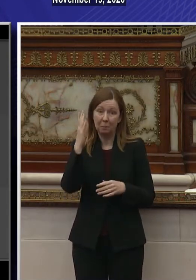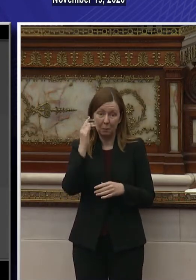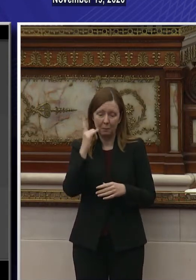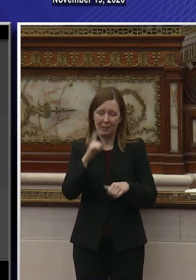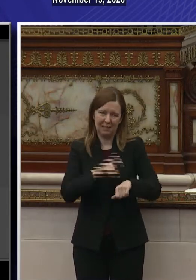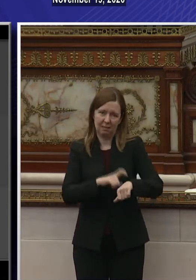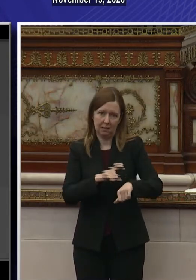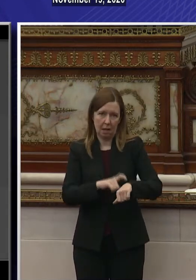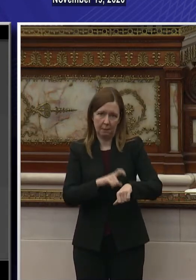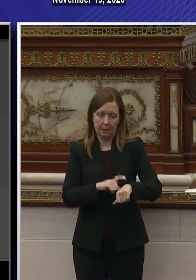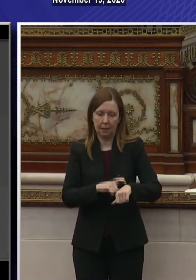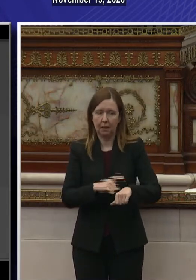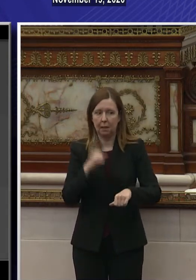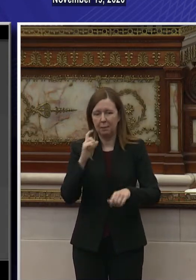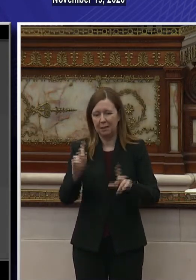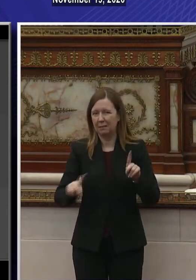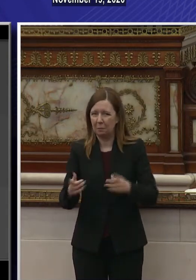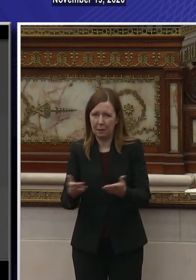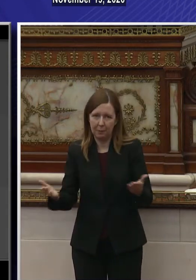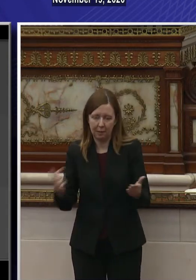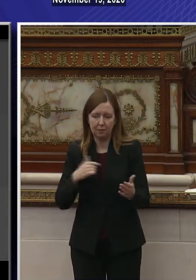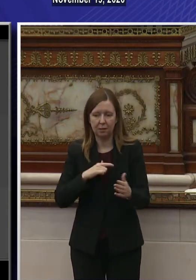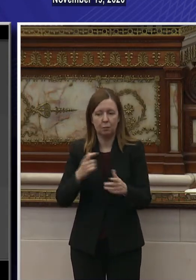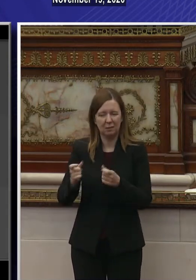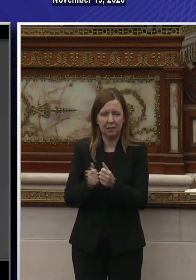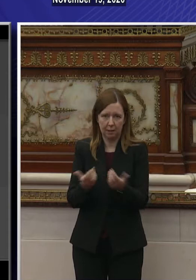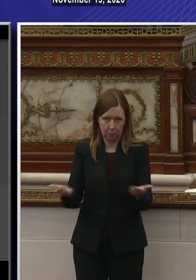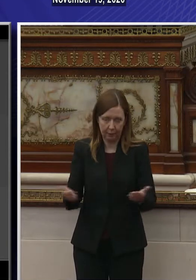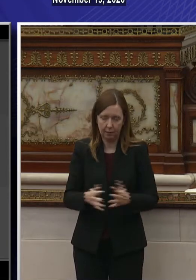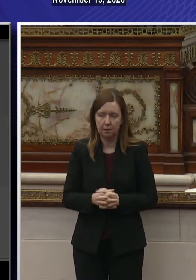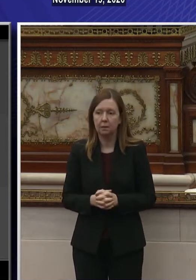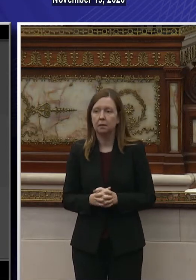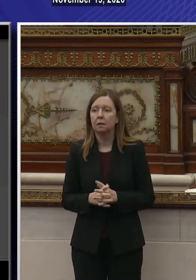of the timing and the population that we're dealing with.